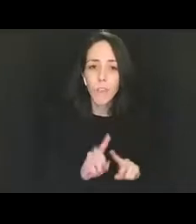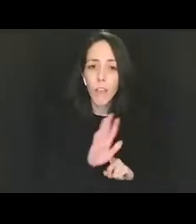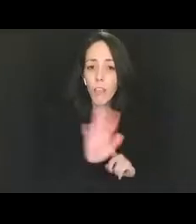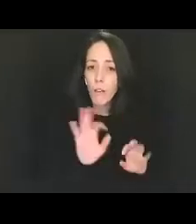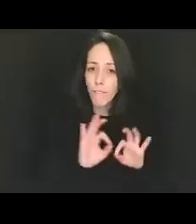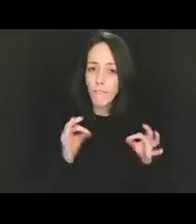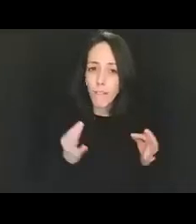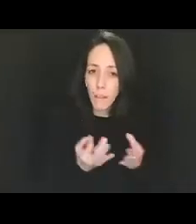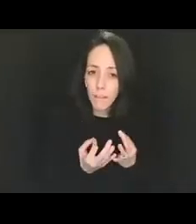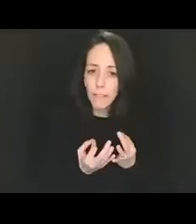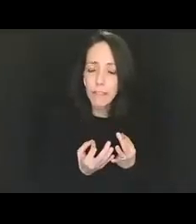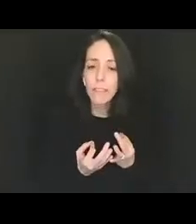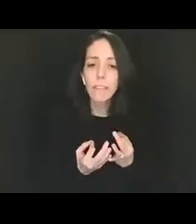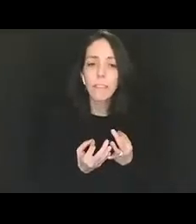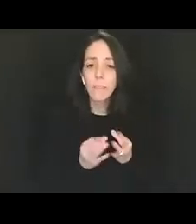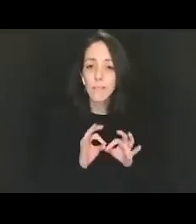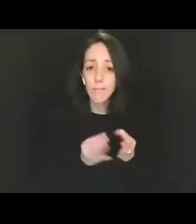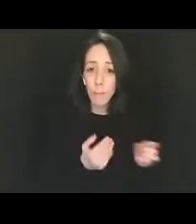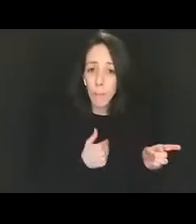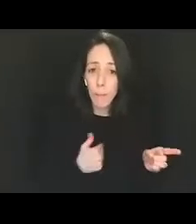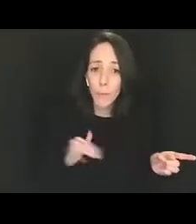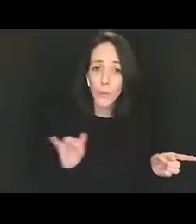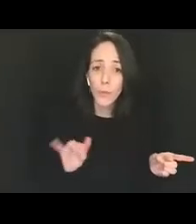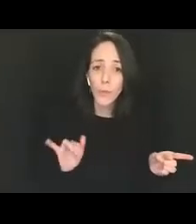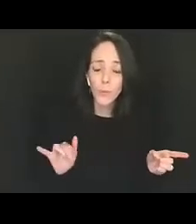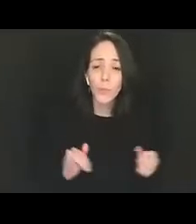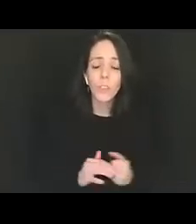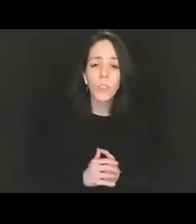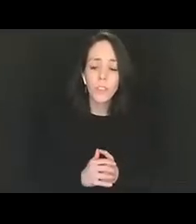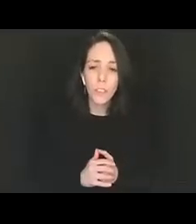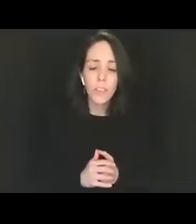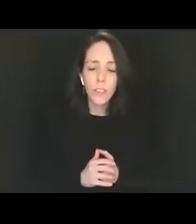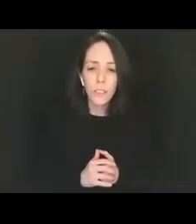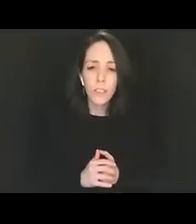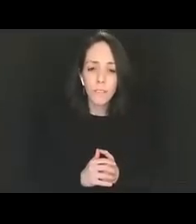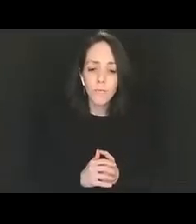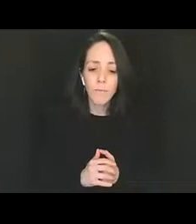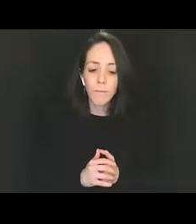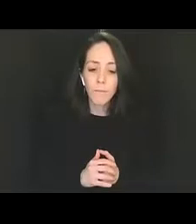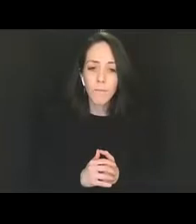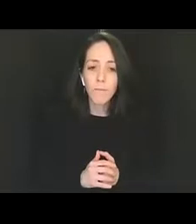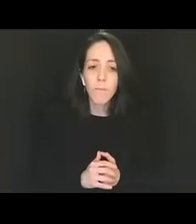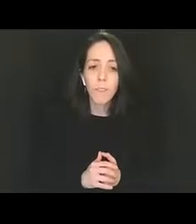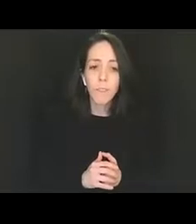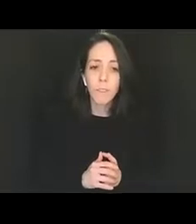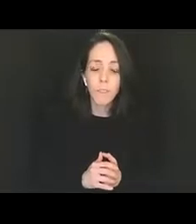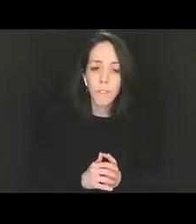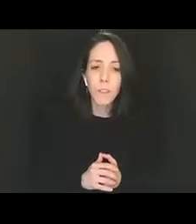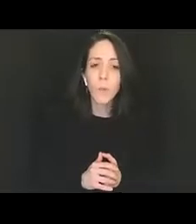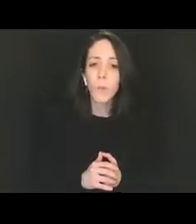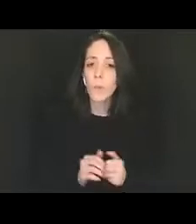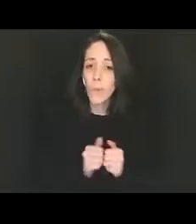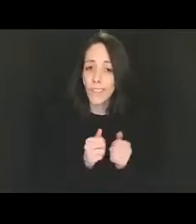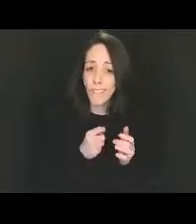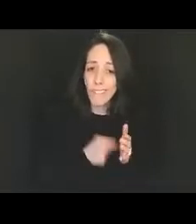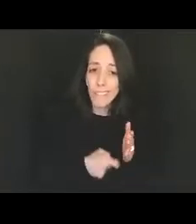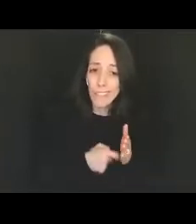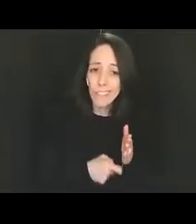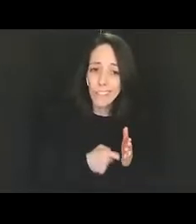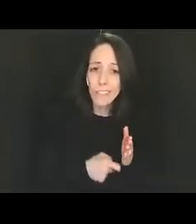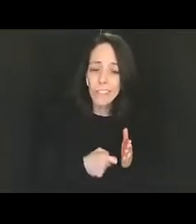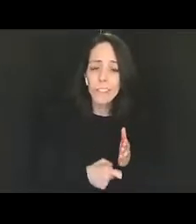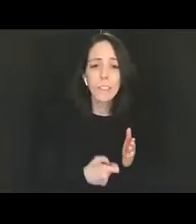family members as well. You know, with this USCIS fees and the attorney fees, we want to make sure that